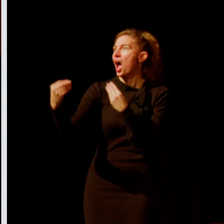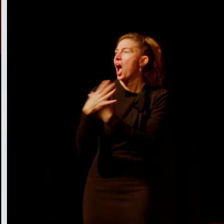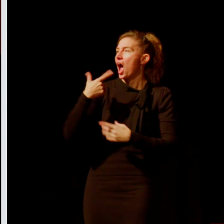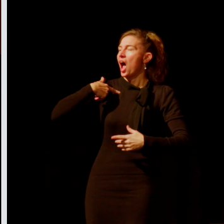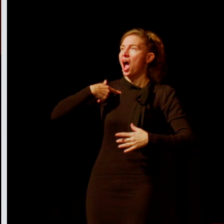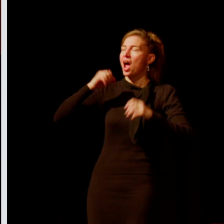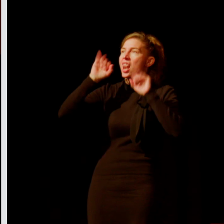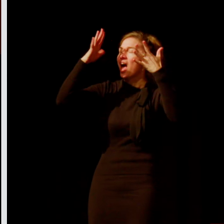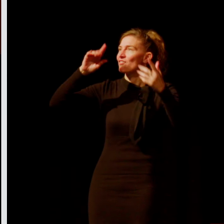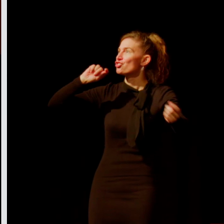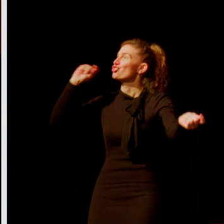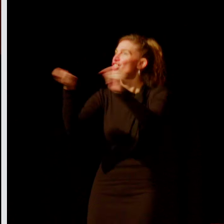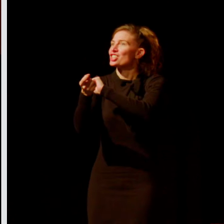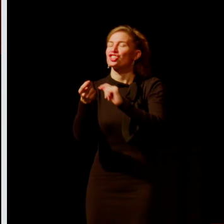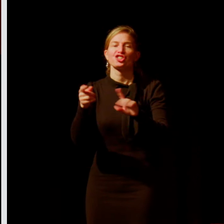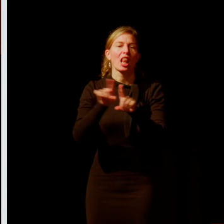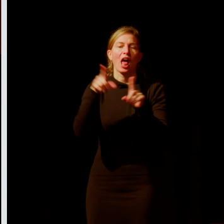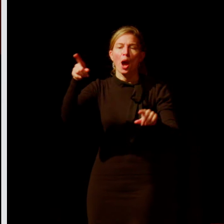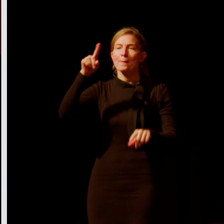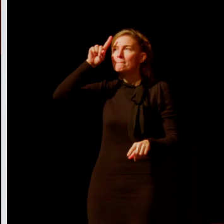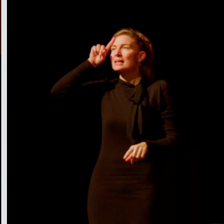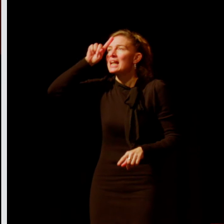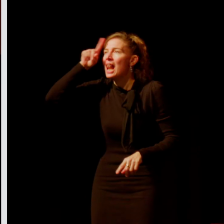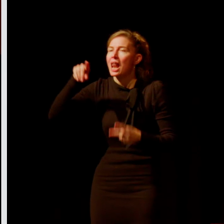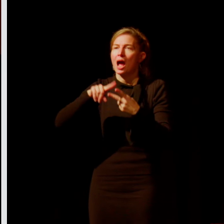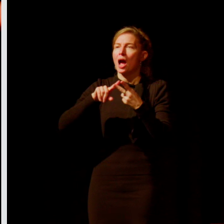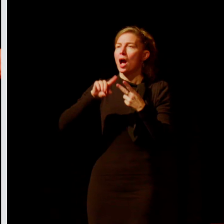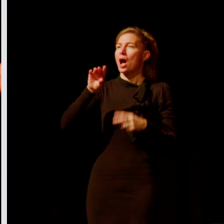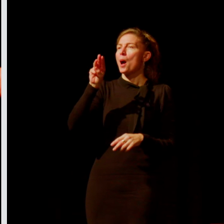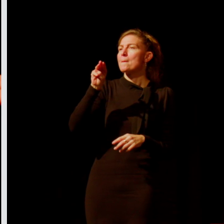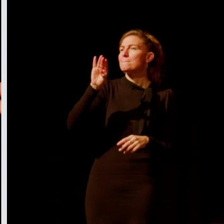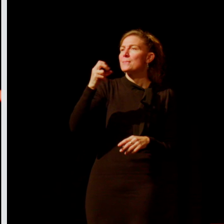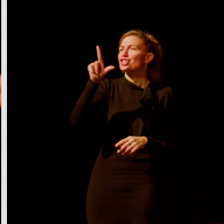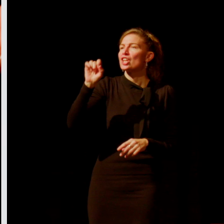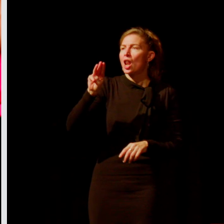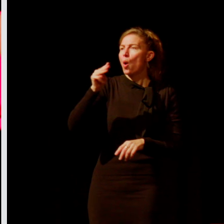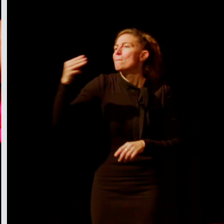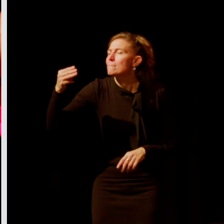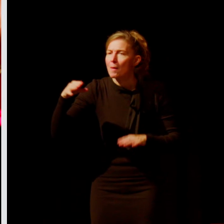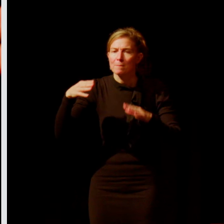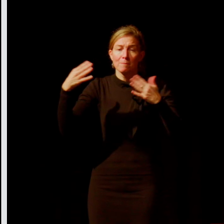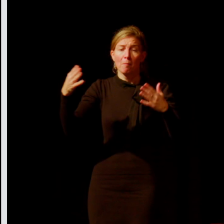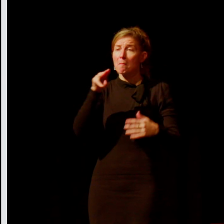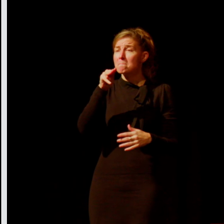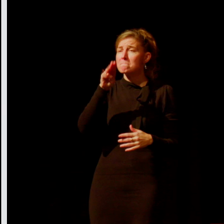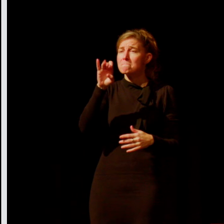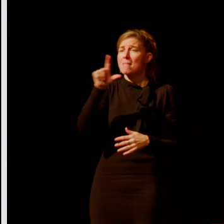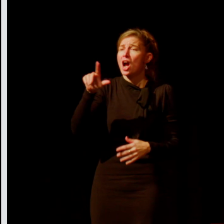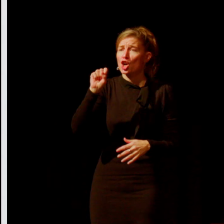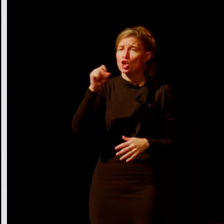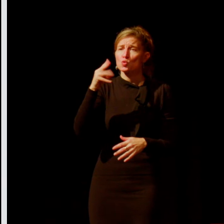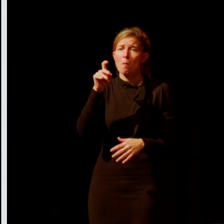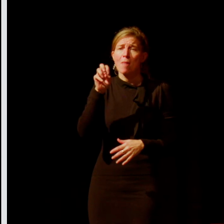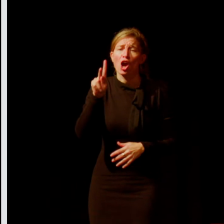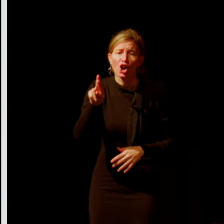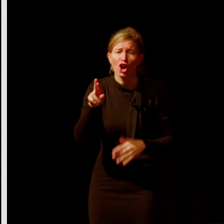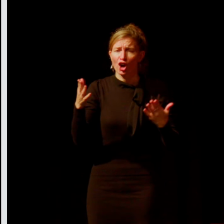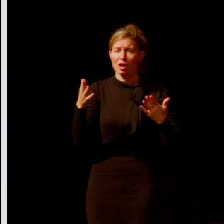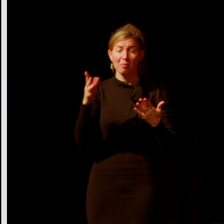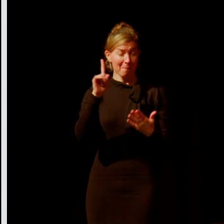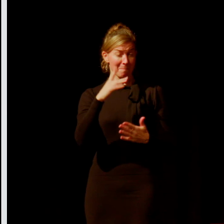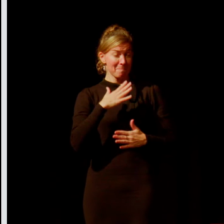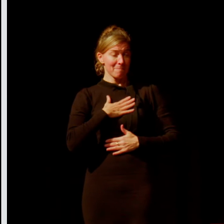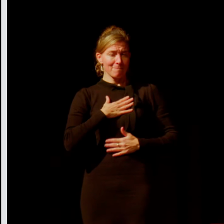things. Inspirational figures like Nelson Mandela, Michelle Obama, or Michael Schumacher. But